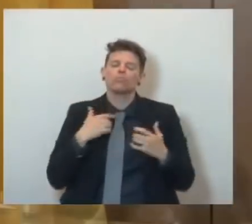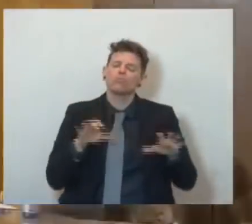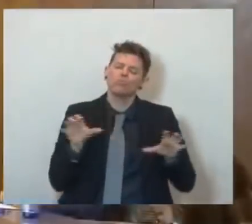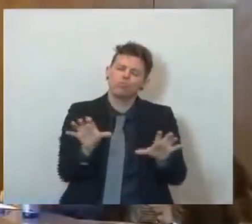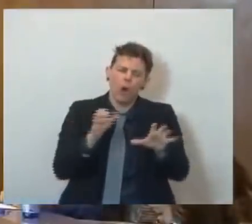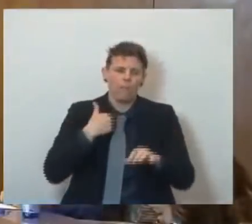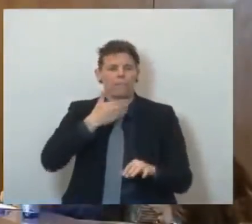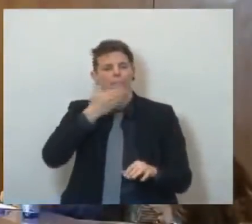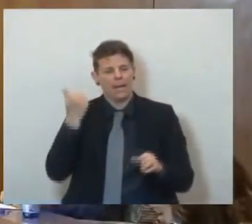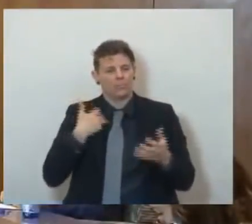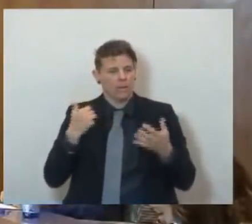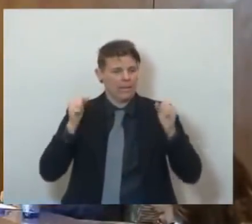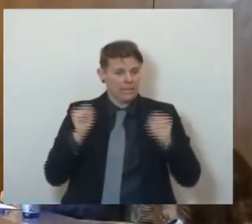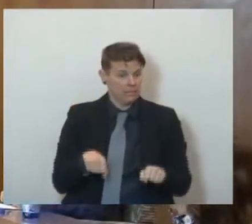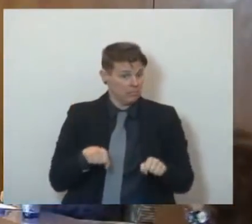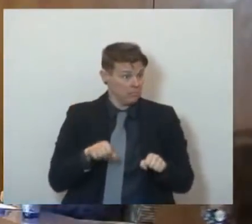that?